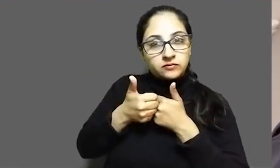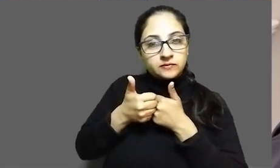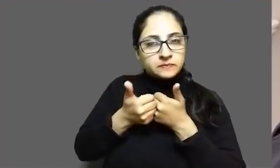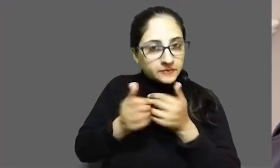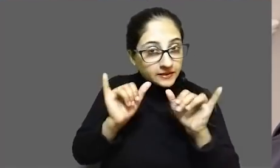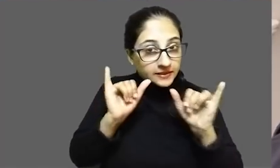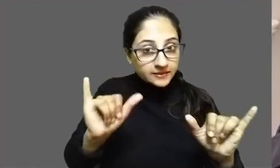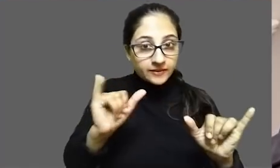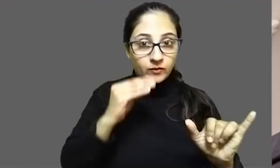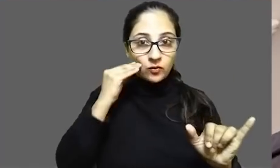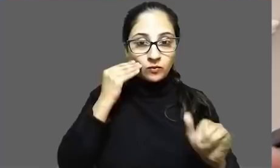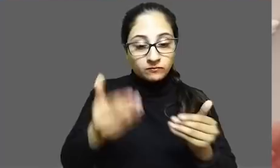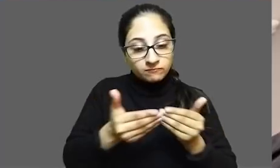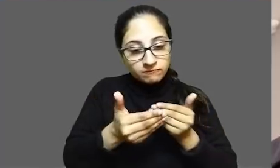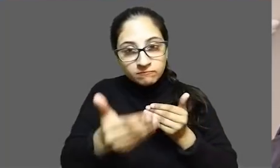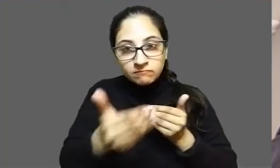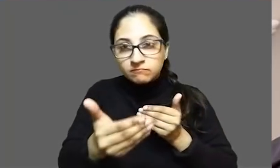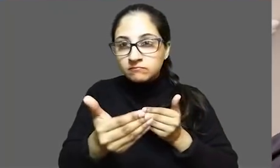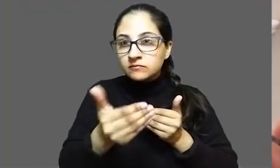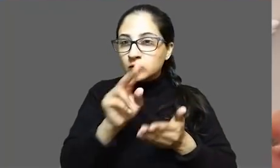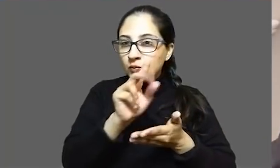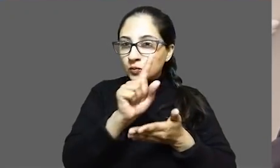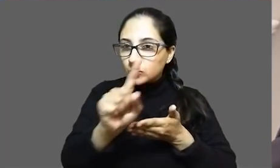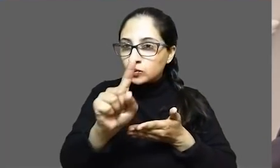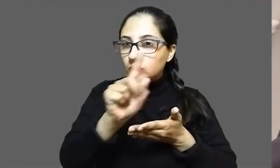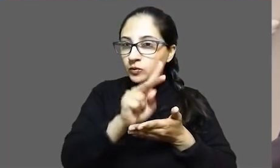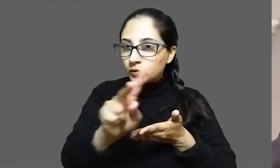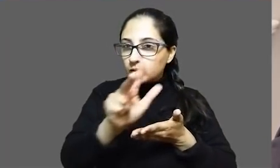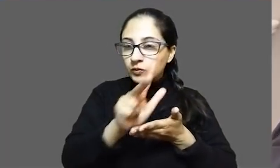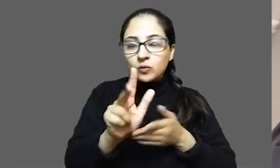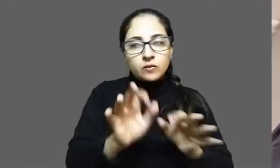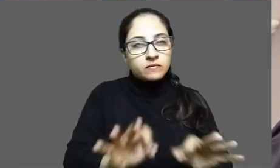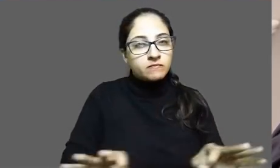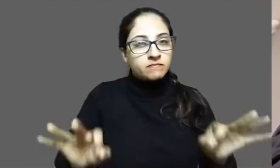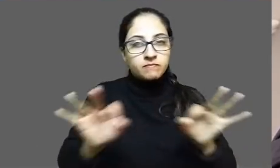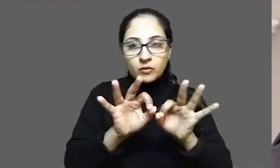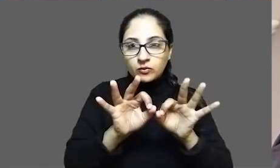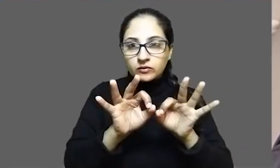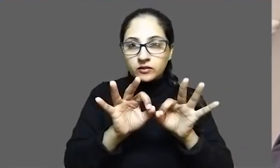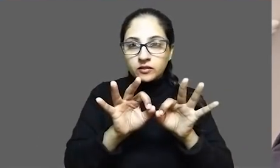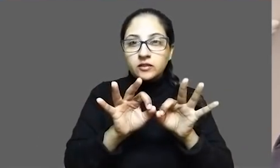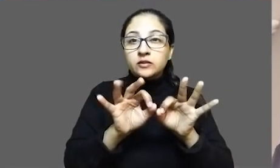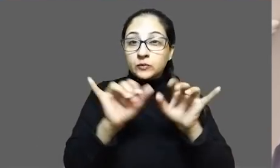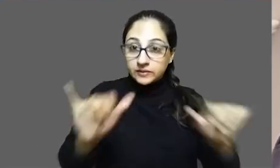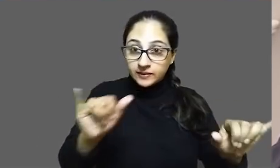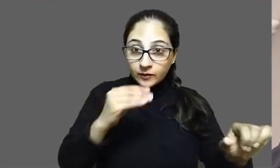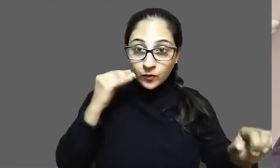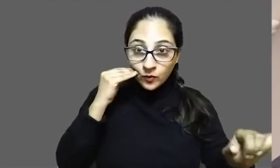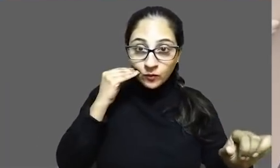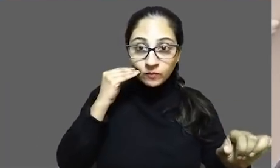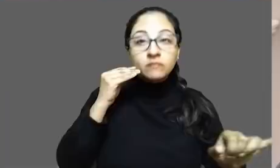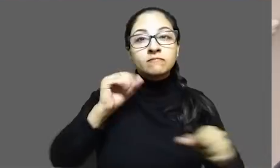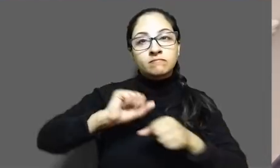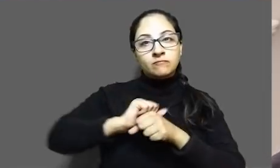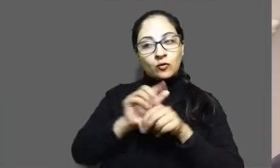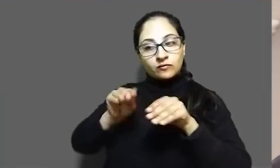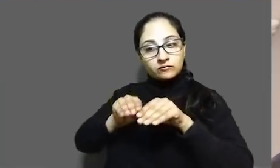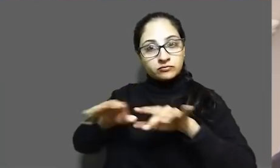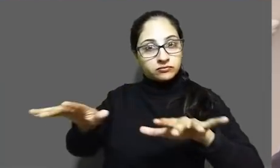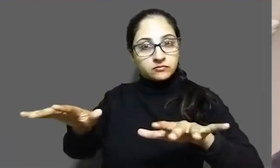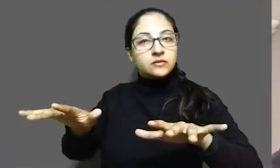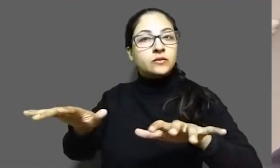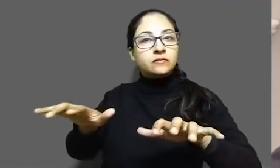home. The next few weeks are crucial in our collective bid to slow the spread of the virus in